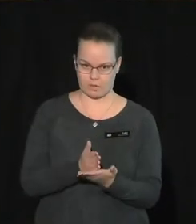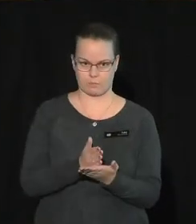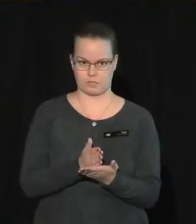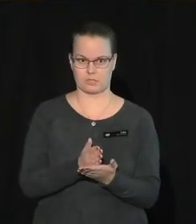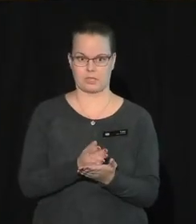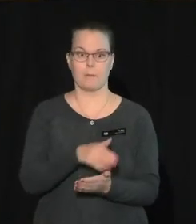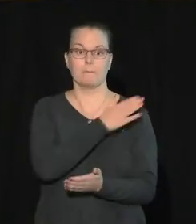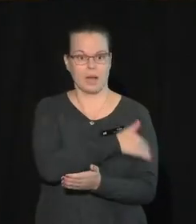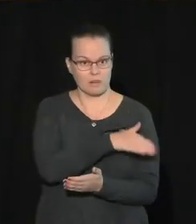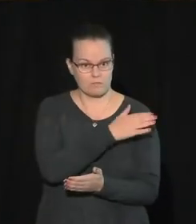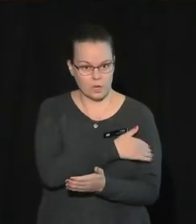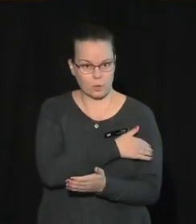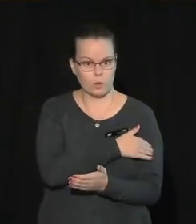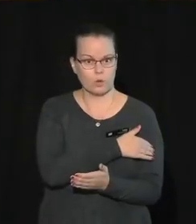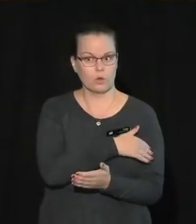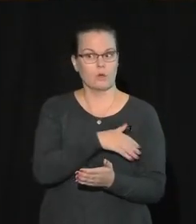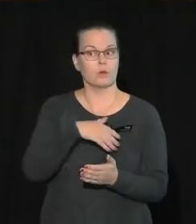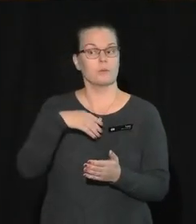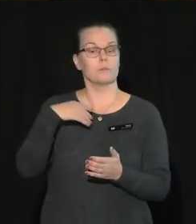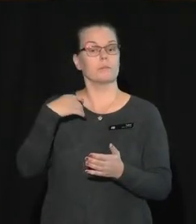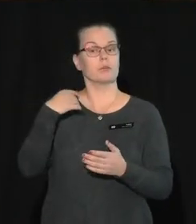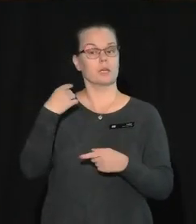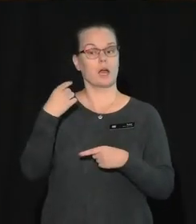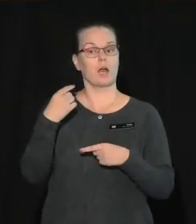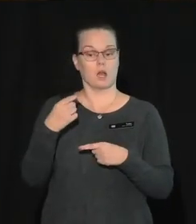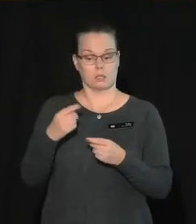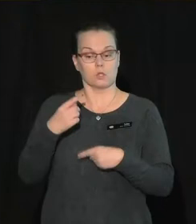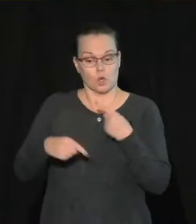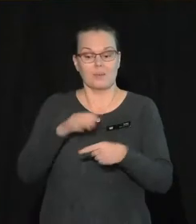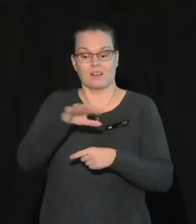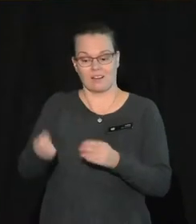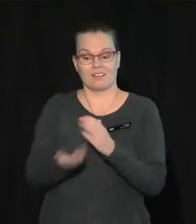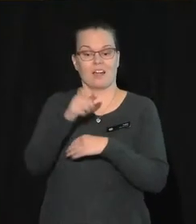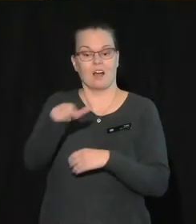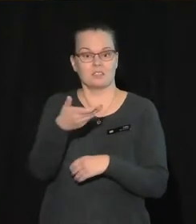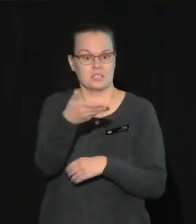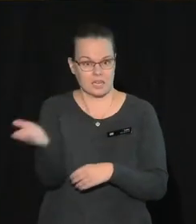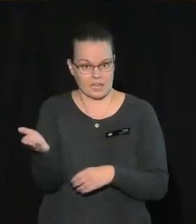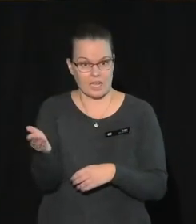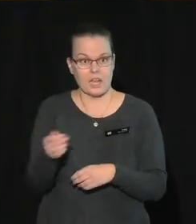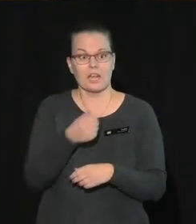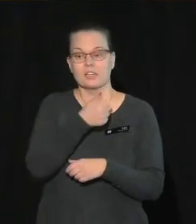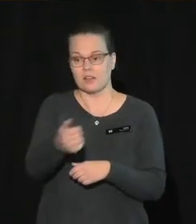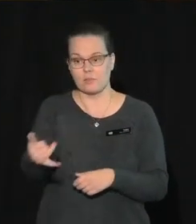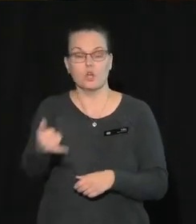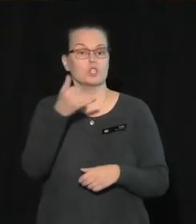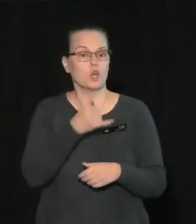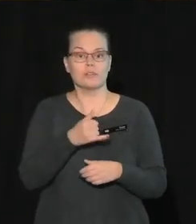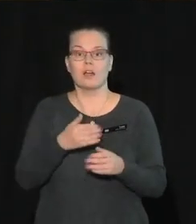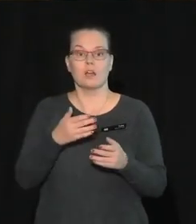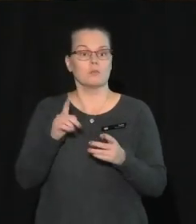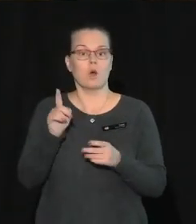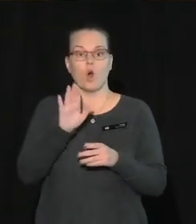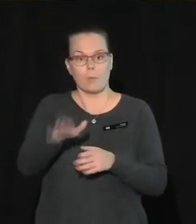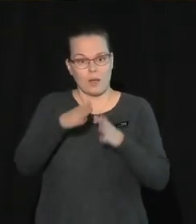their service, the service offered to the consumer, would be able to call in accessible manner